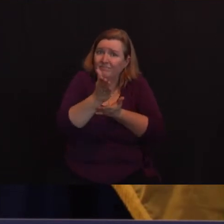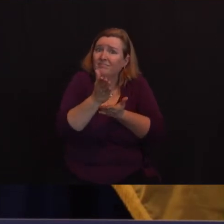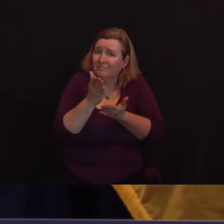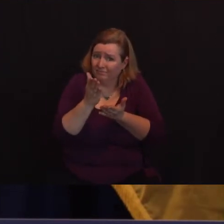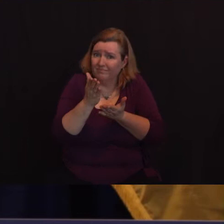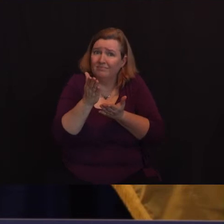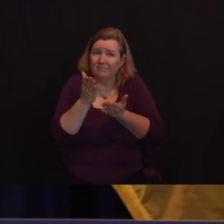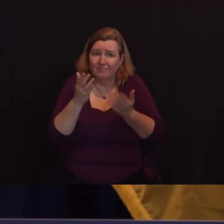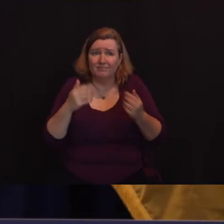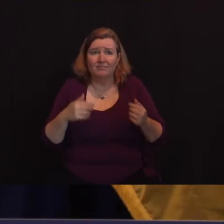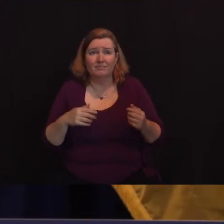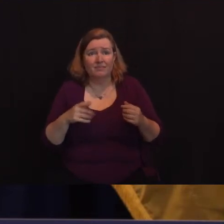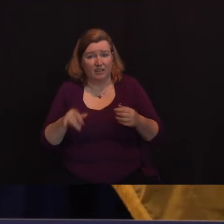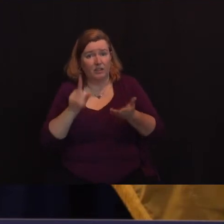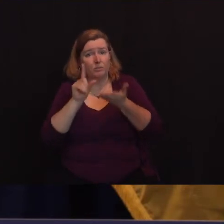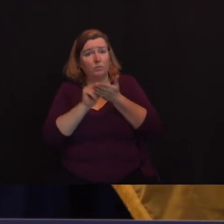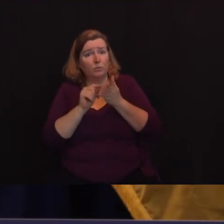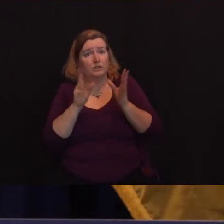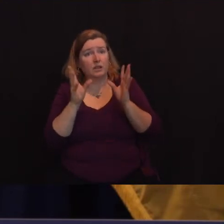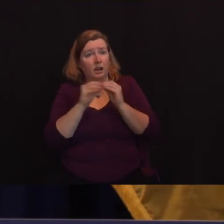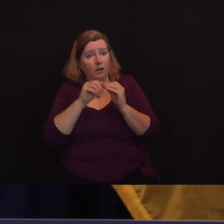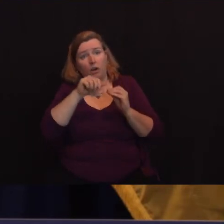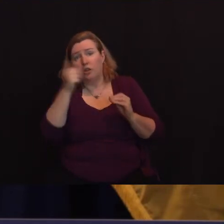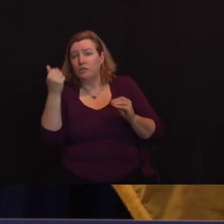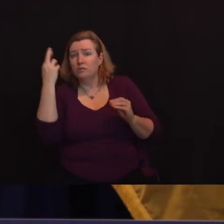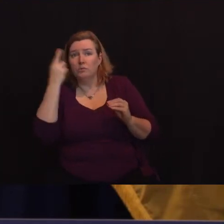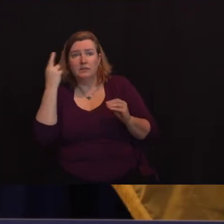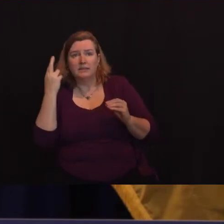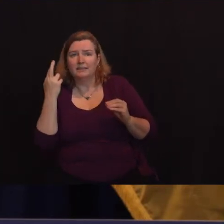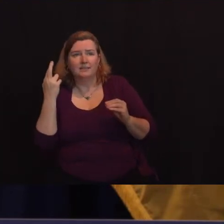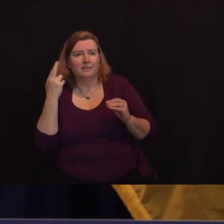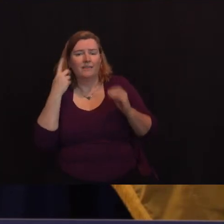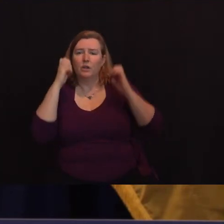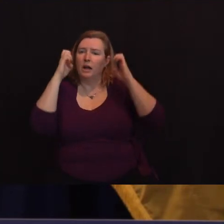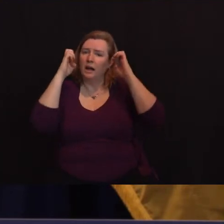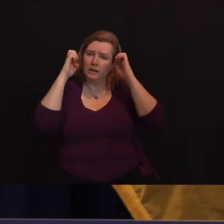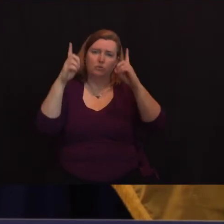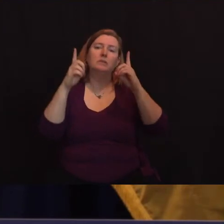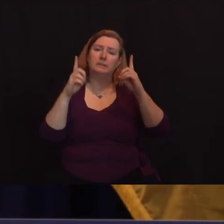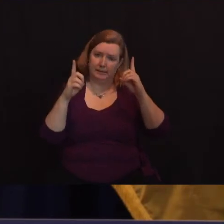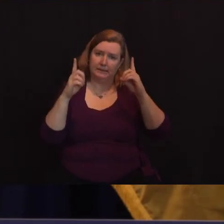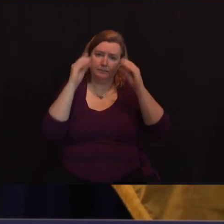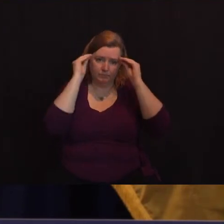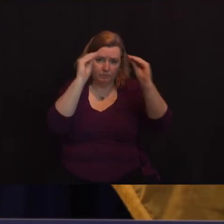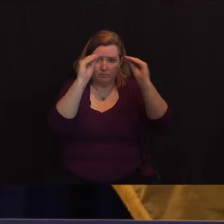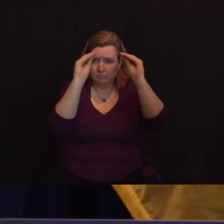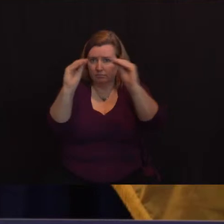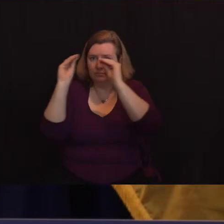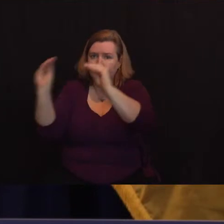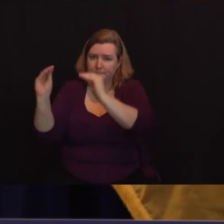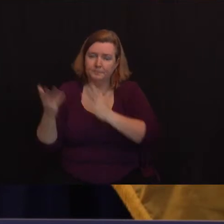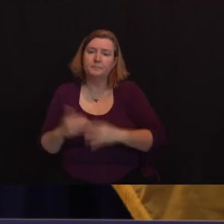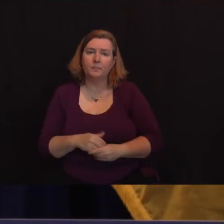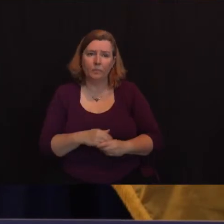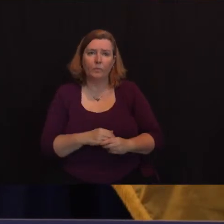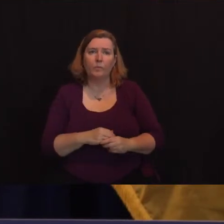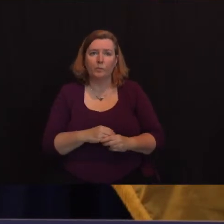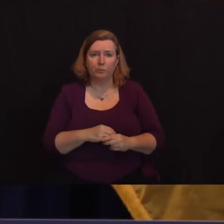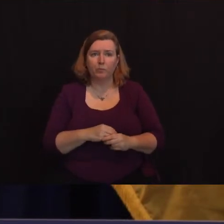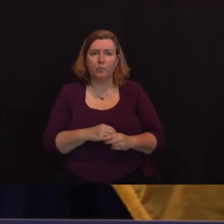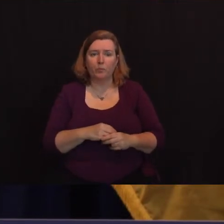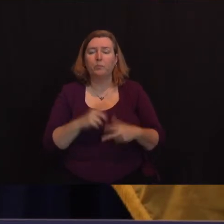some other reason other than that, period. Secondly, let's repeat something we've said a lot lately.